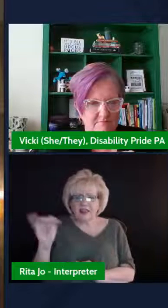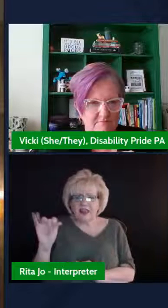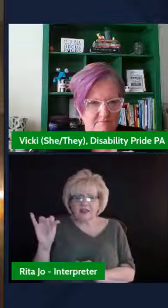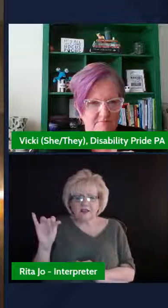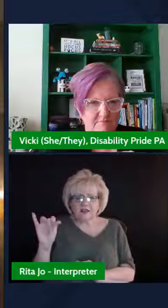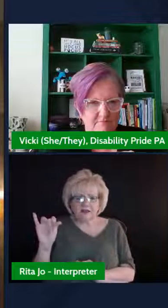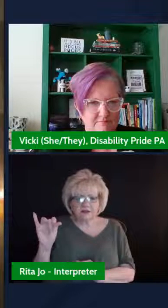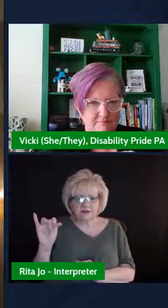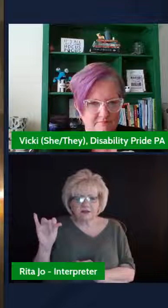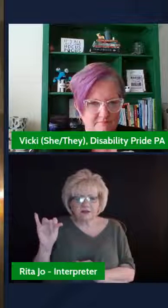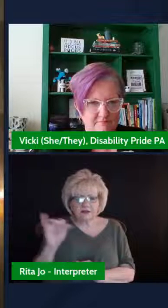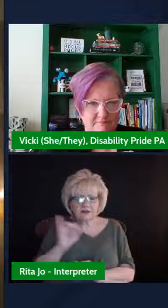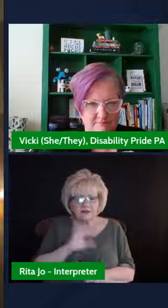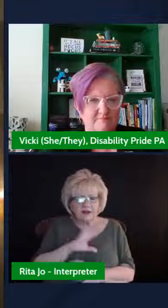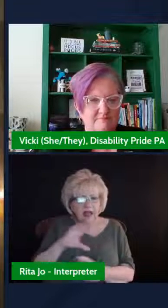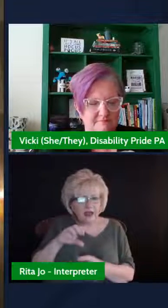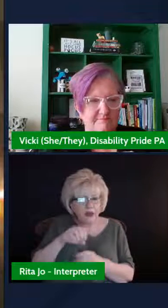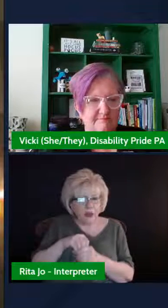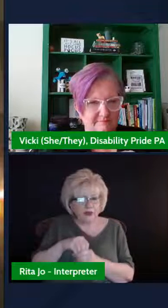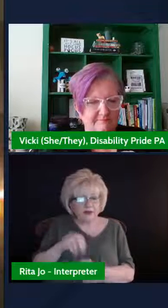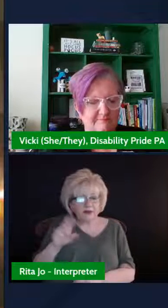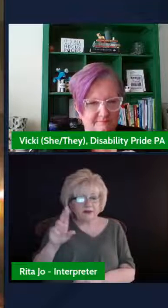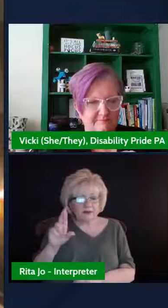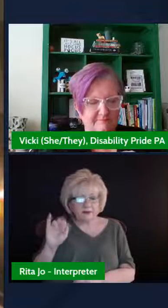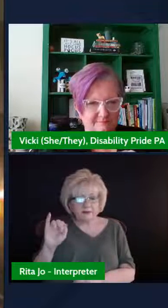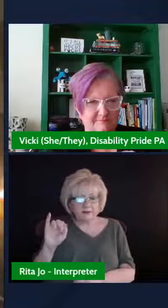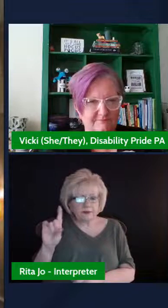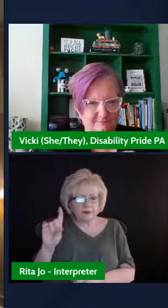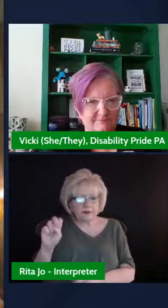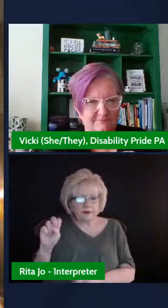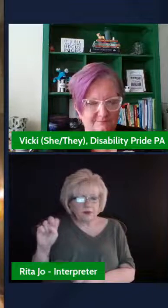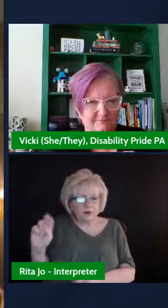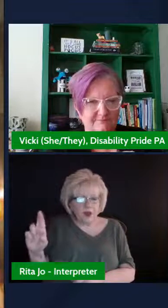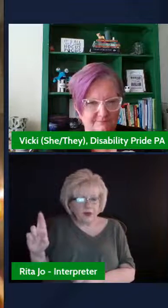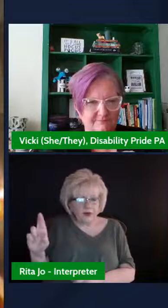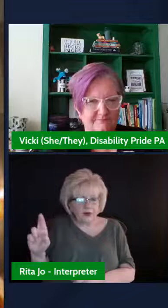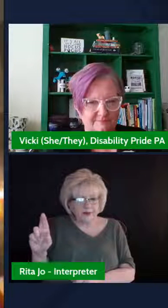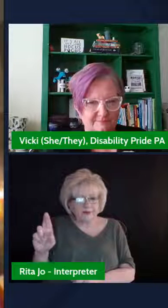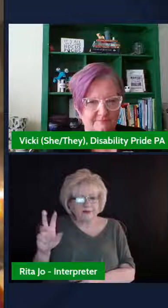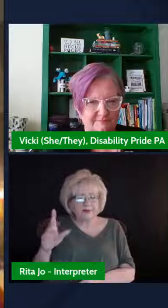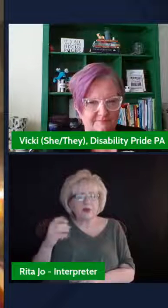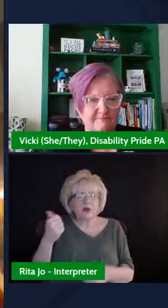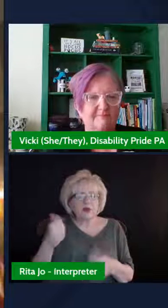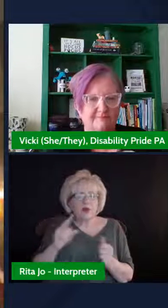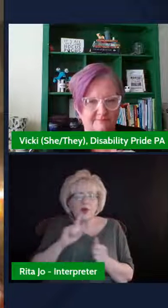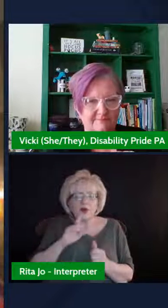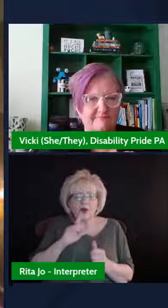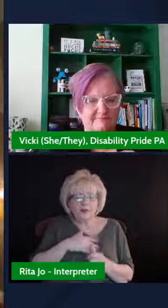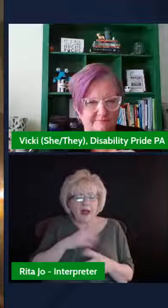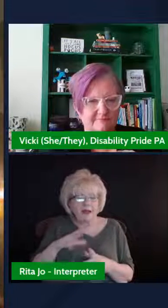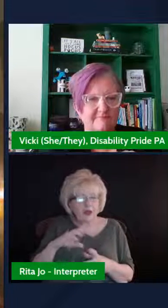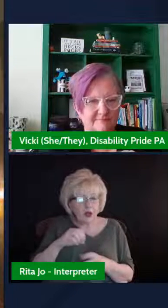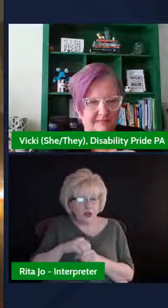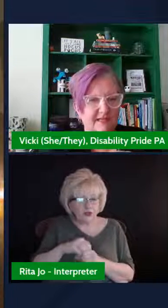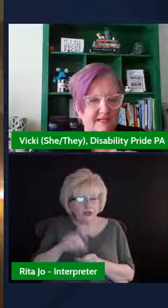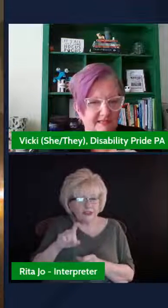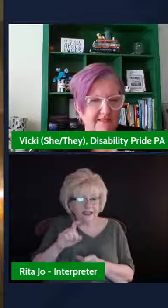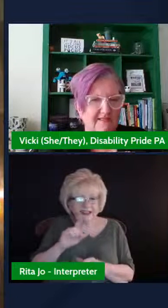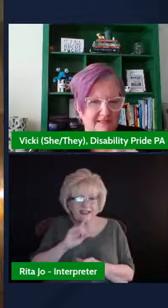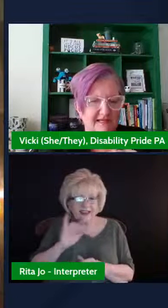an inclusive writer or something like that. Mhm. Um, what are my inclusion needs? Does that make